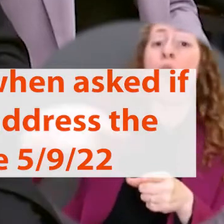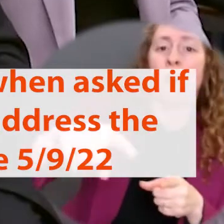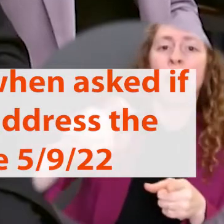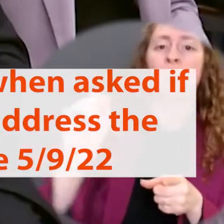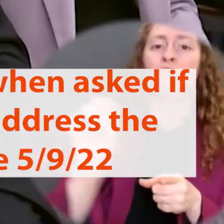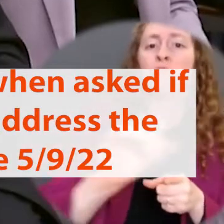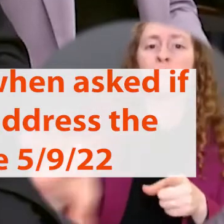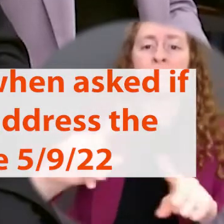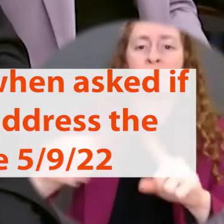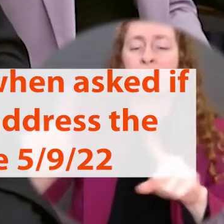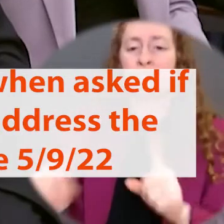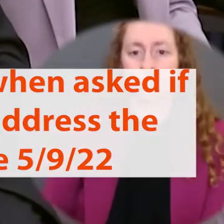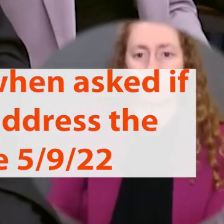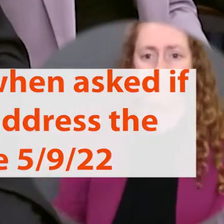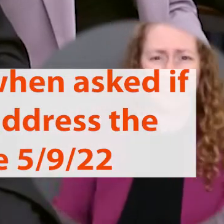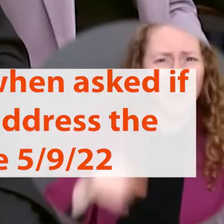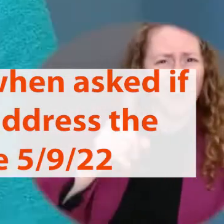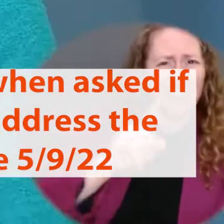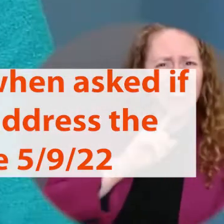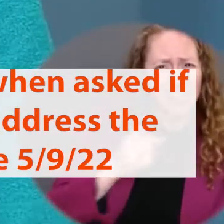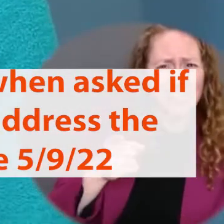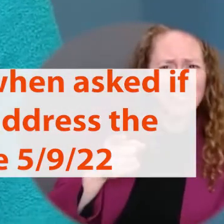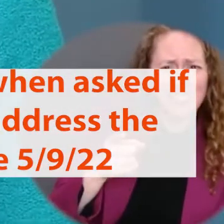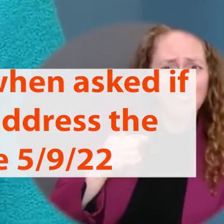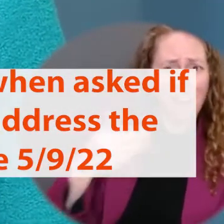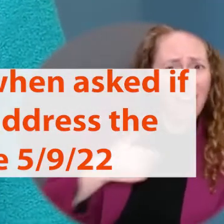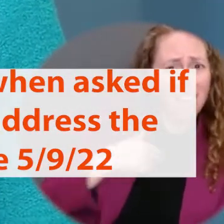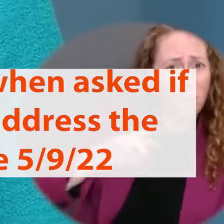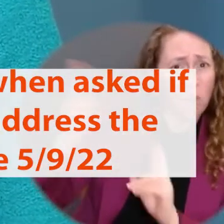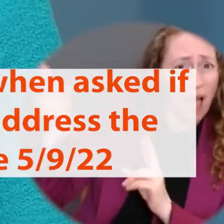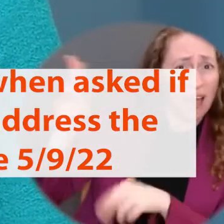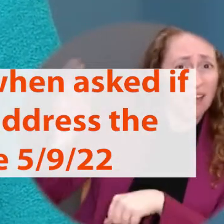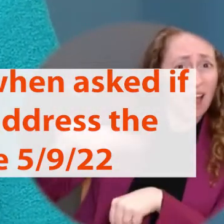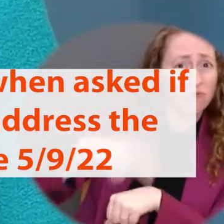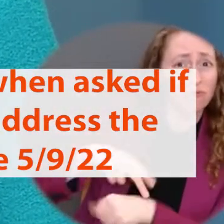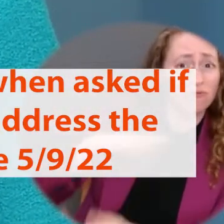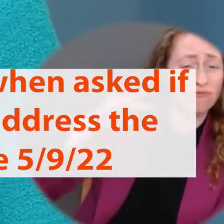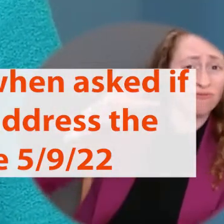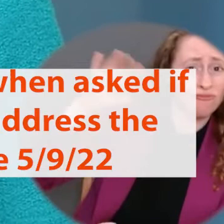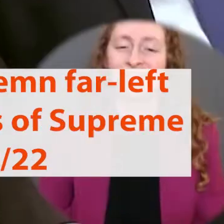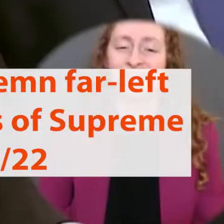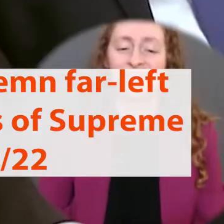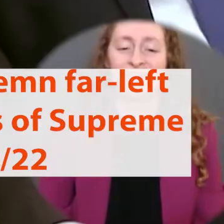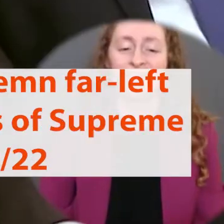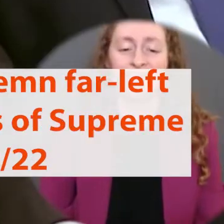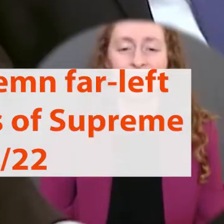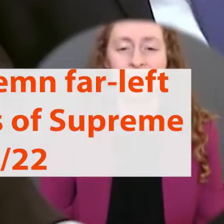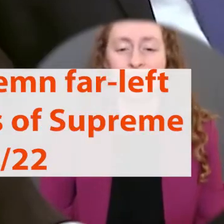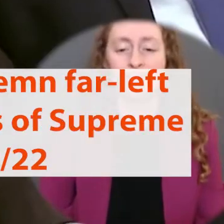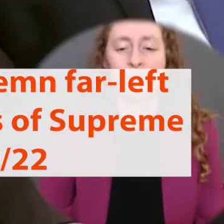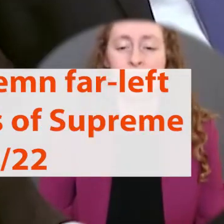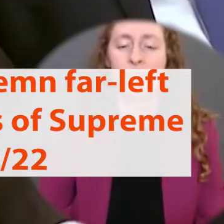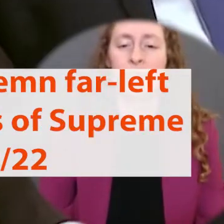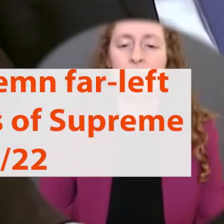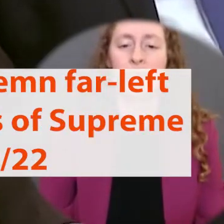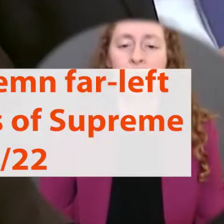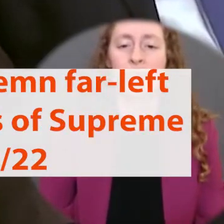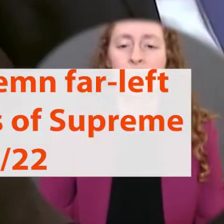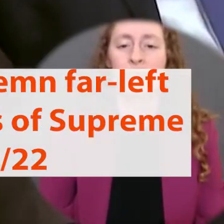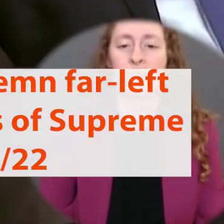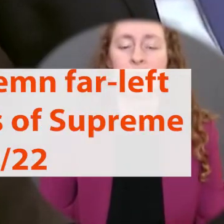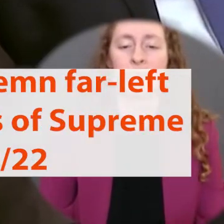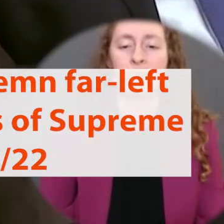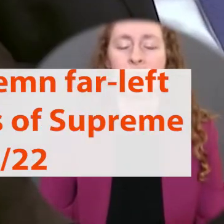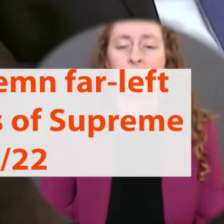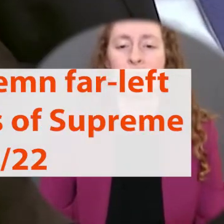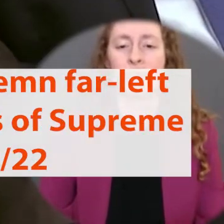national stockpile, you know? I don't believe there's a national stockpile of baby formula. You suggested that peacefully protesting